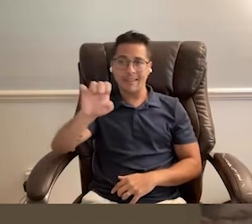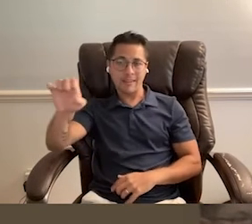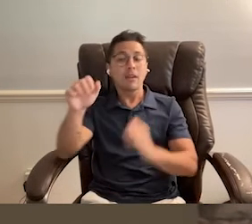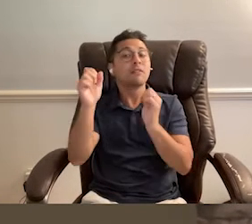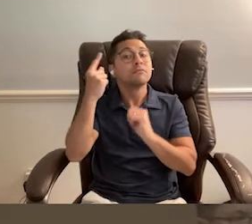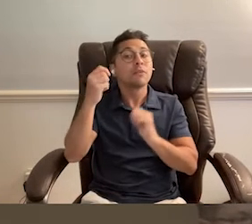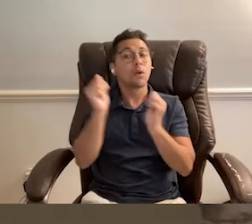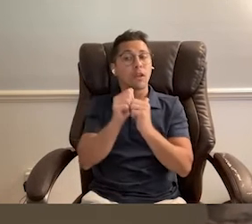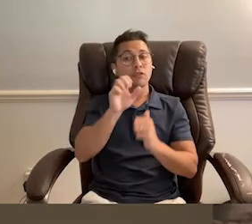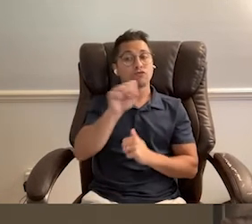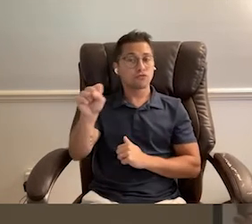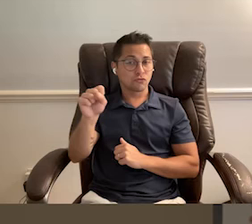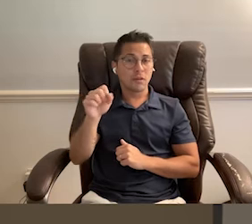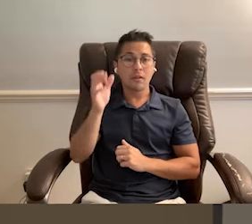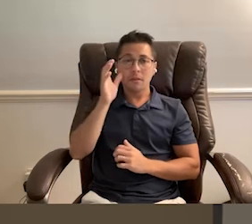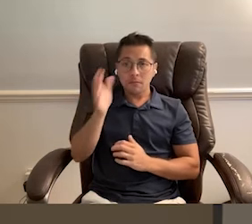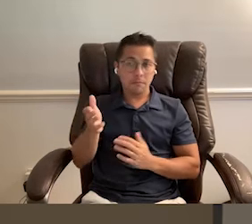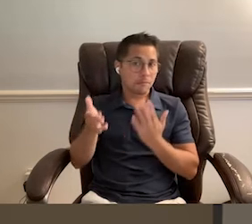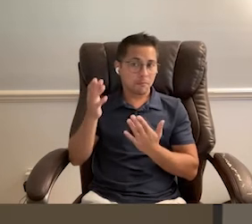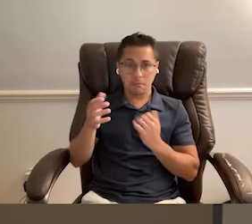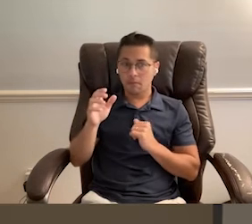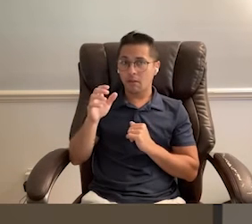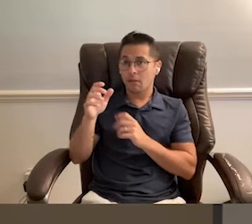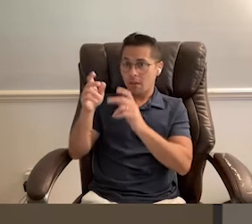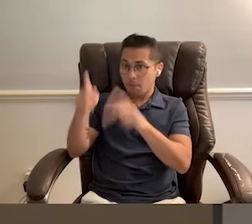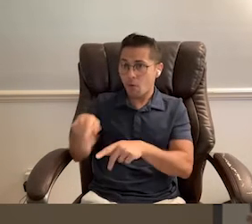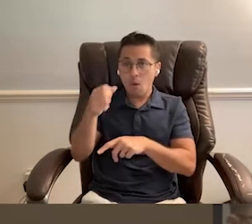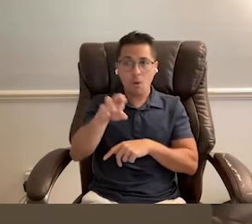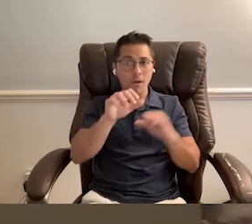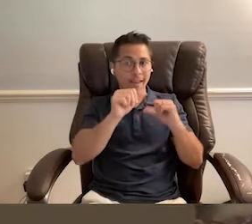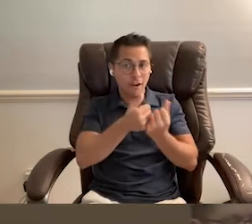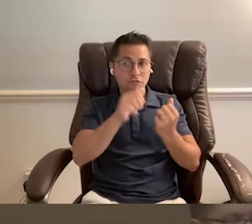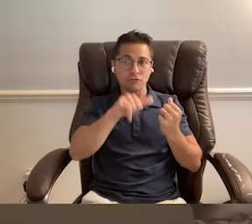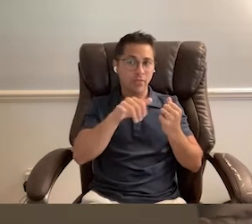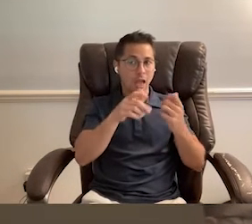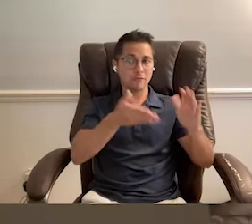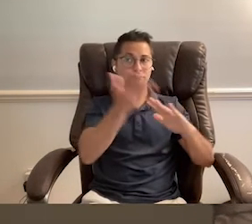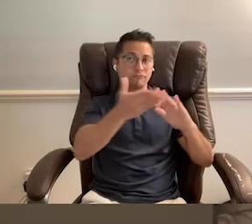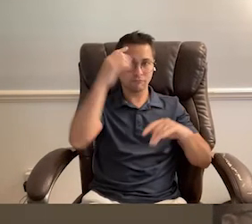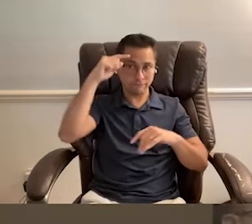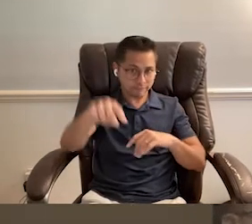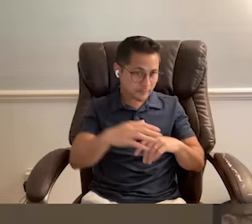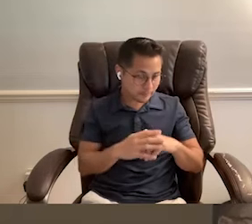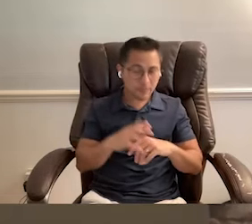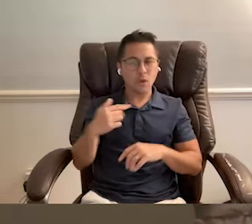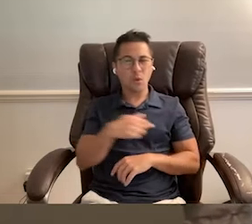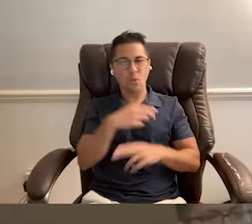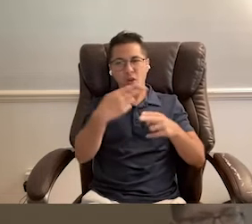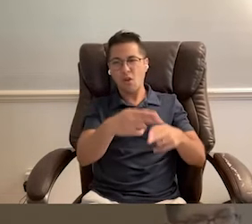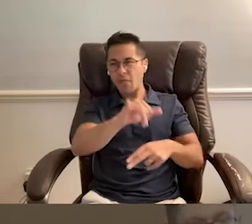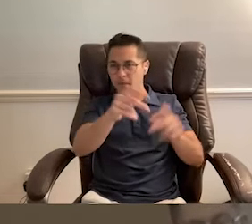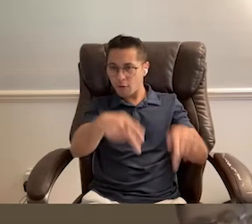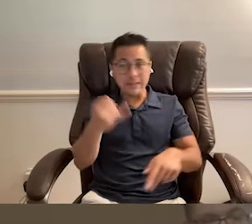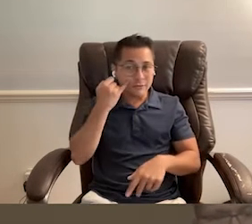be an individual or an agency that's serving in that capacity. And so we call this individual, if you call the customer